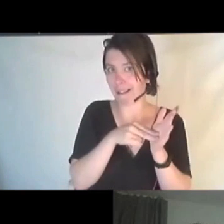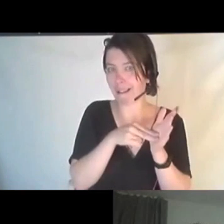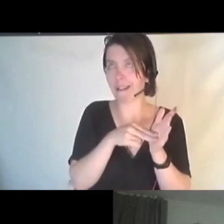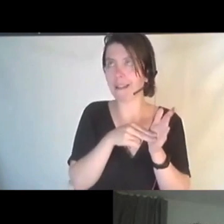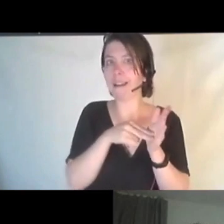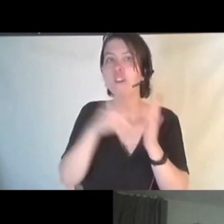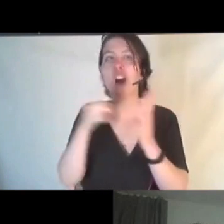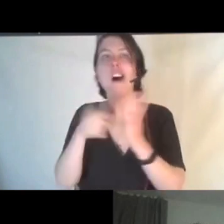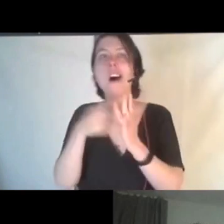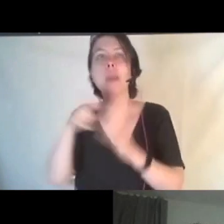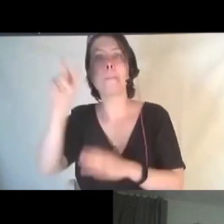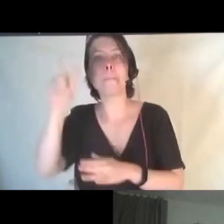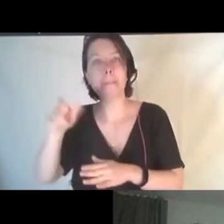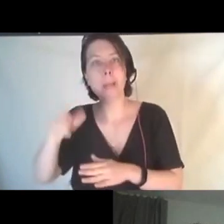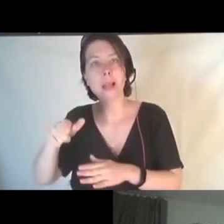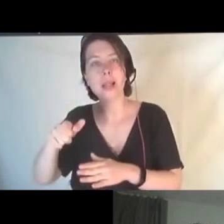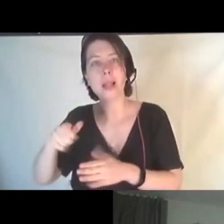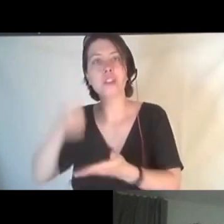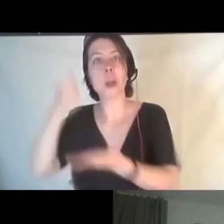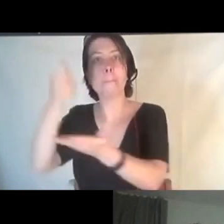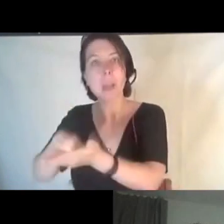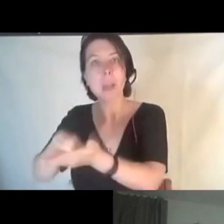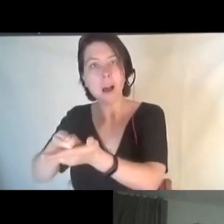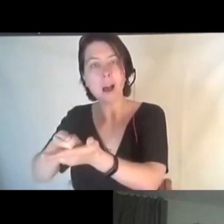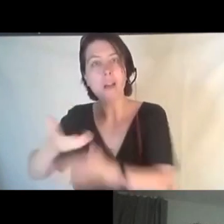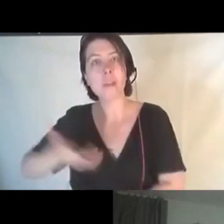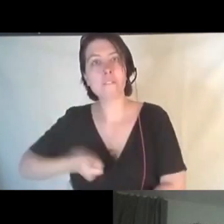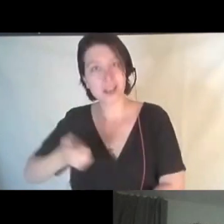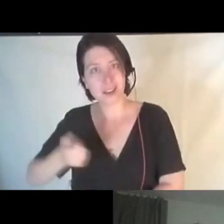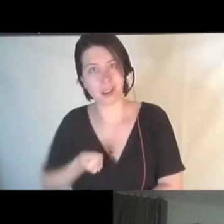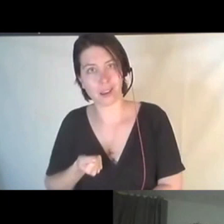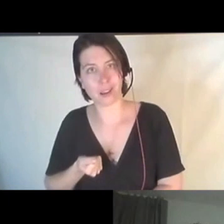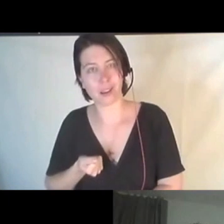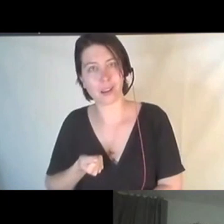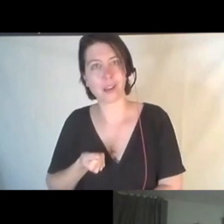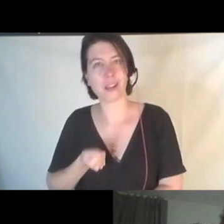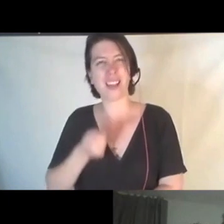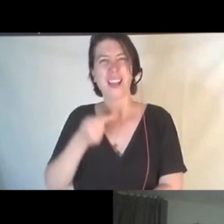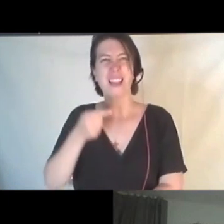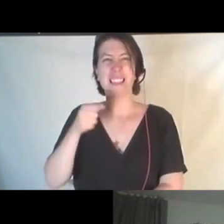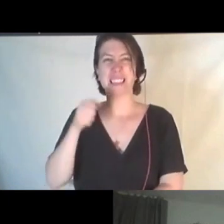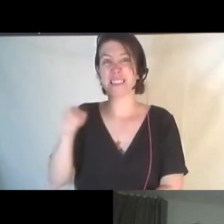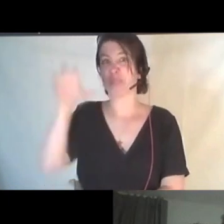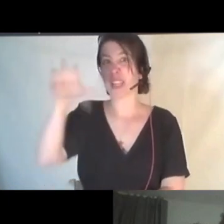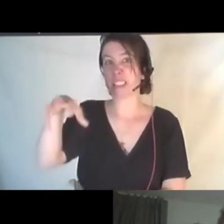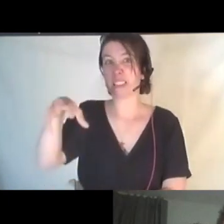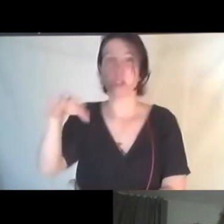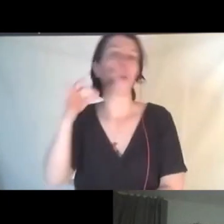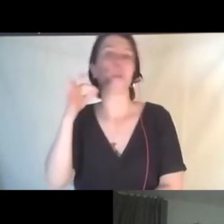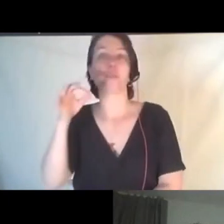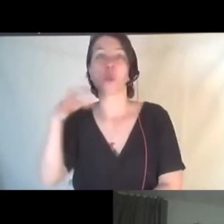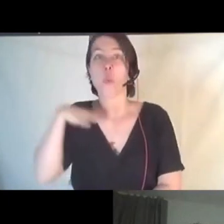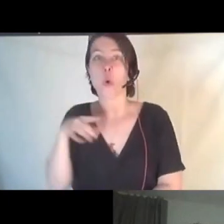of Nena, because they really want to have absolute evidence that Nena has asked for that herself, which is